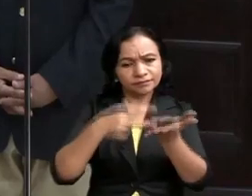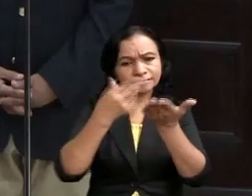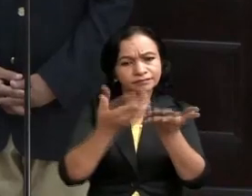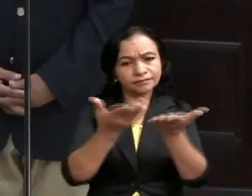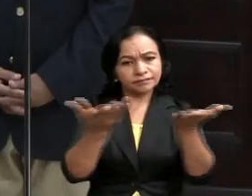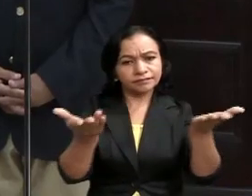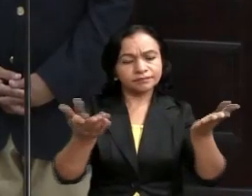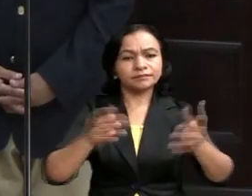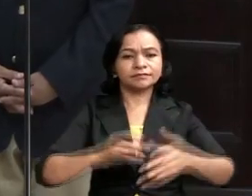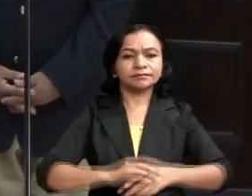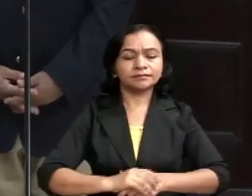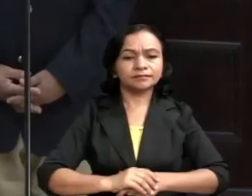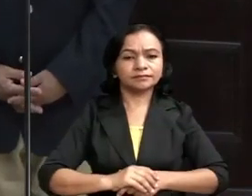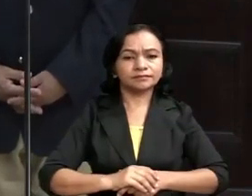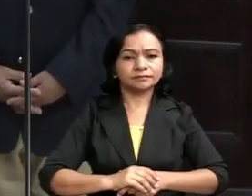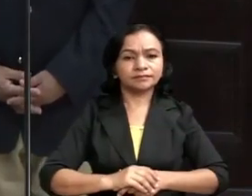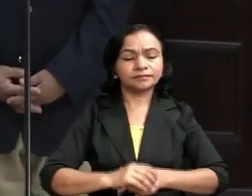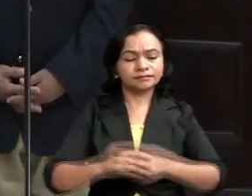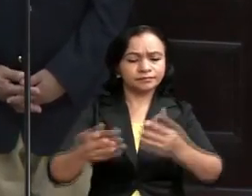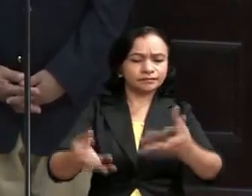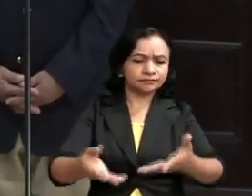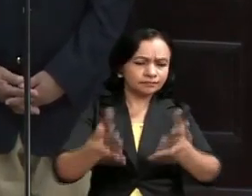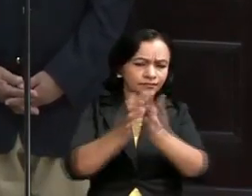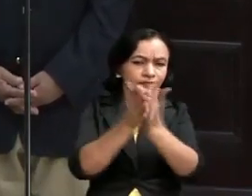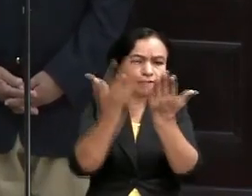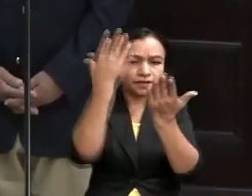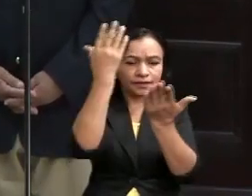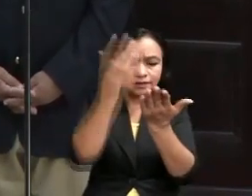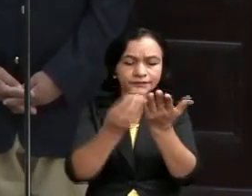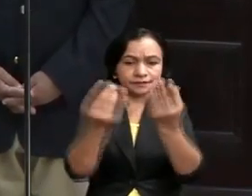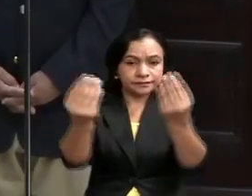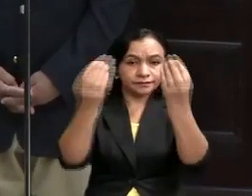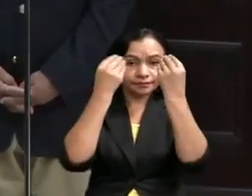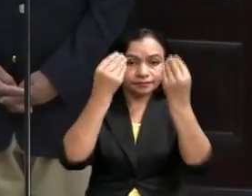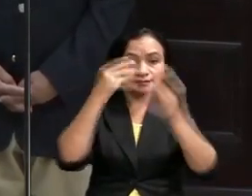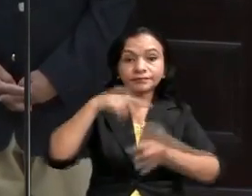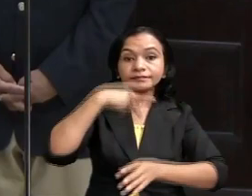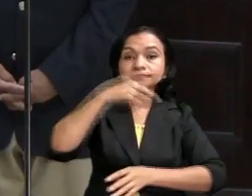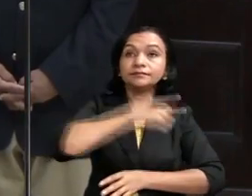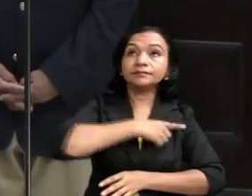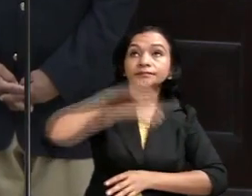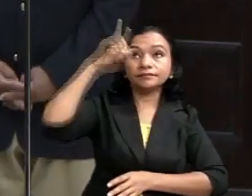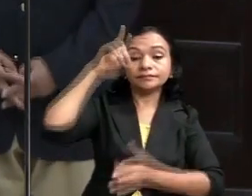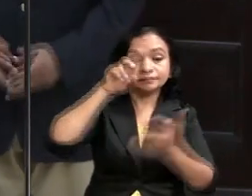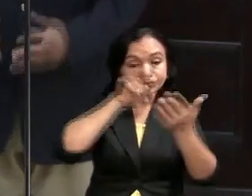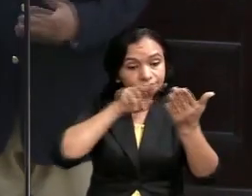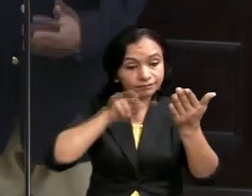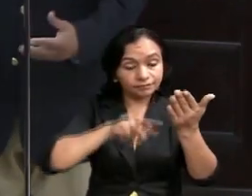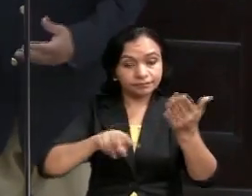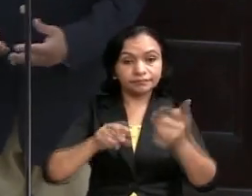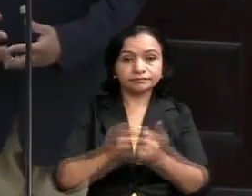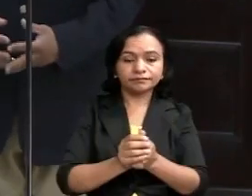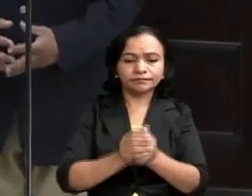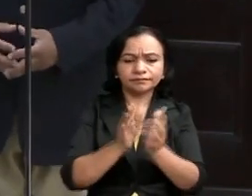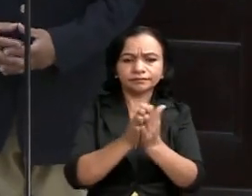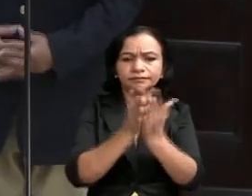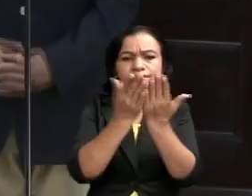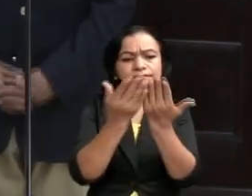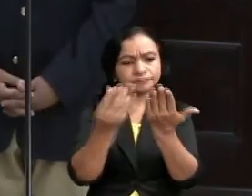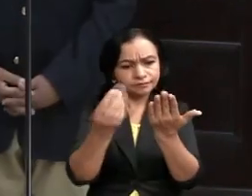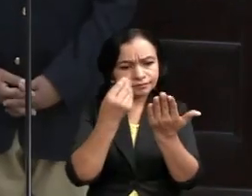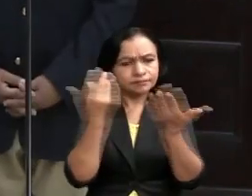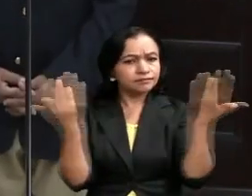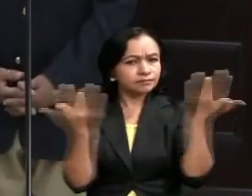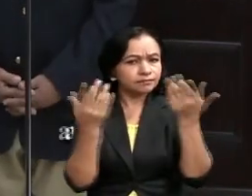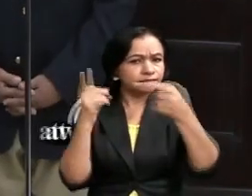teaches the Word of God, que nos enseña la palabra de Dios, and points us to the cross of Christ, que nos habla, nos señala la cruz